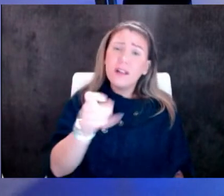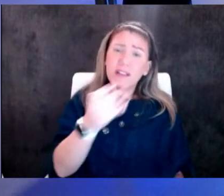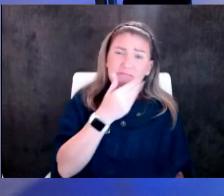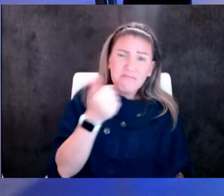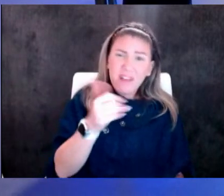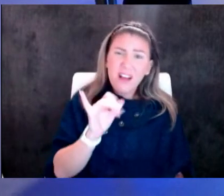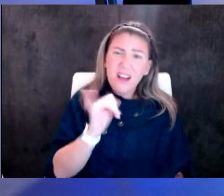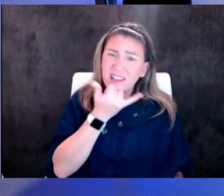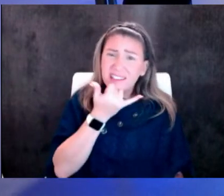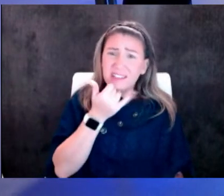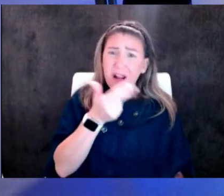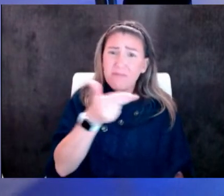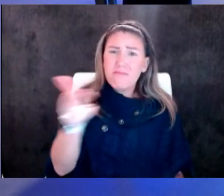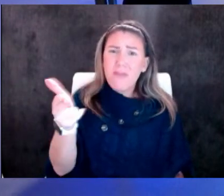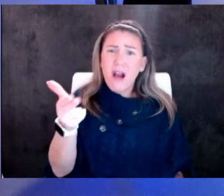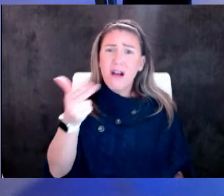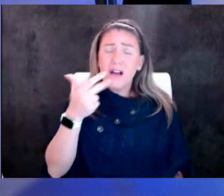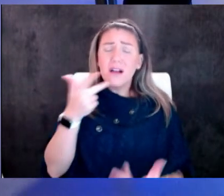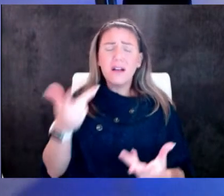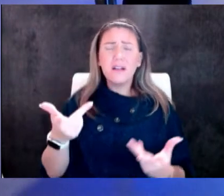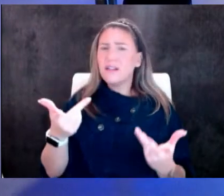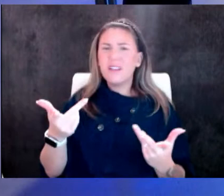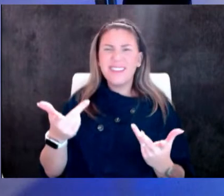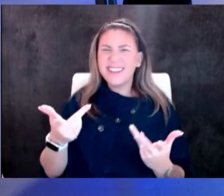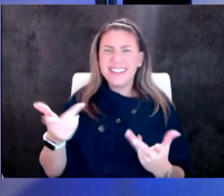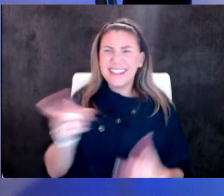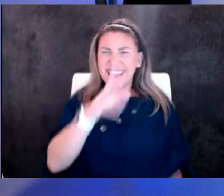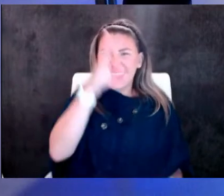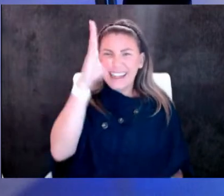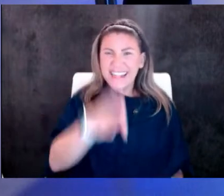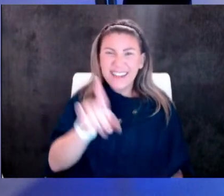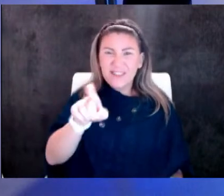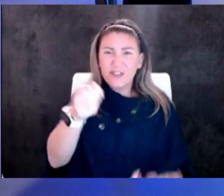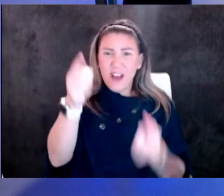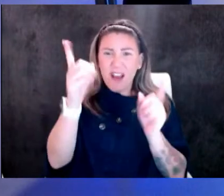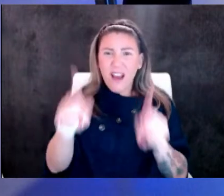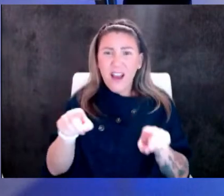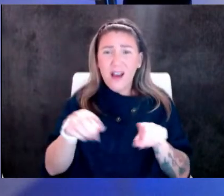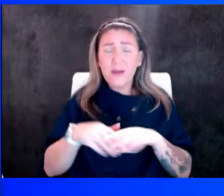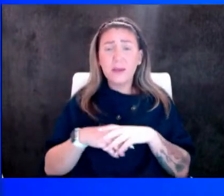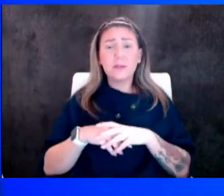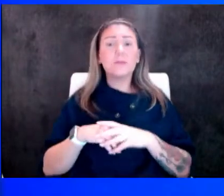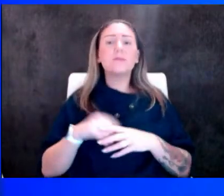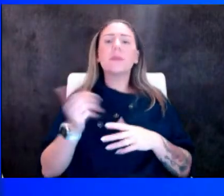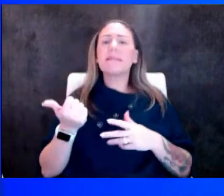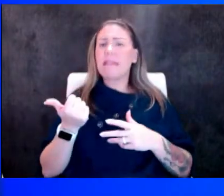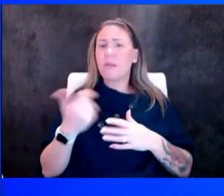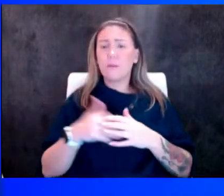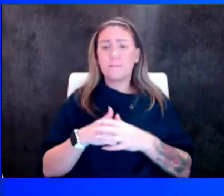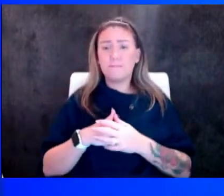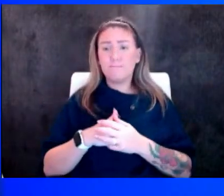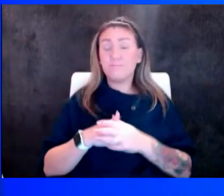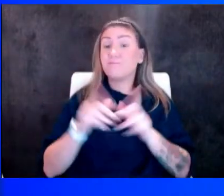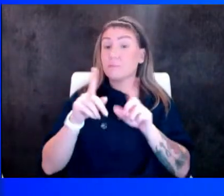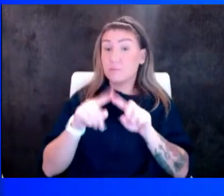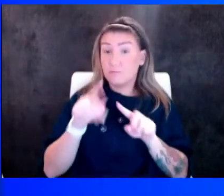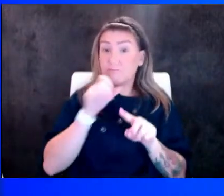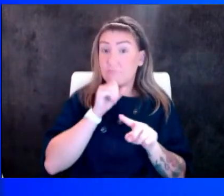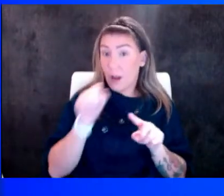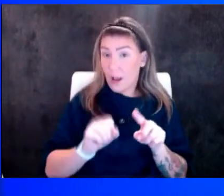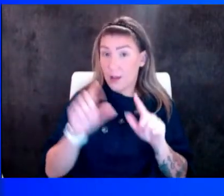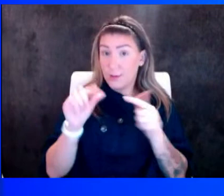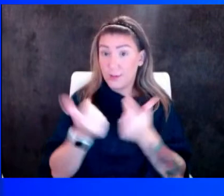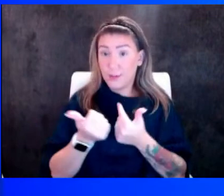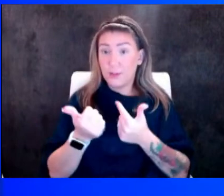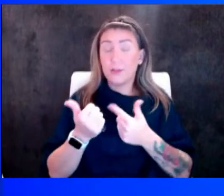firearms discharges, that just should never happen. But talk to us about the other ones. Yeah, it depends on the age group. Like they